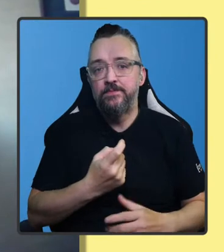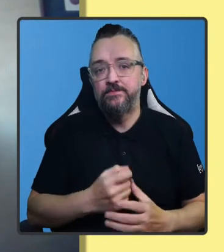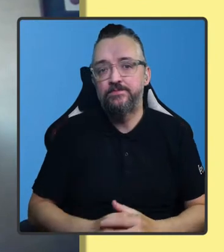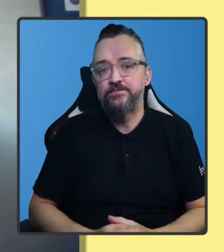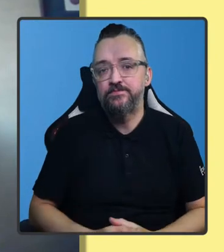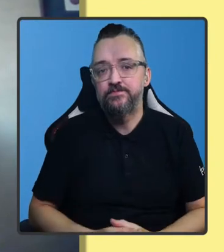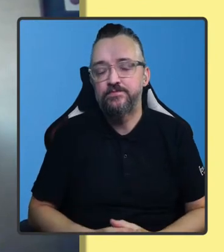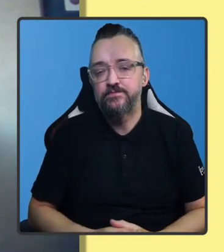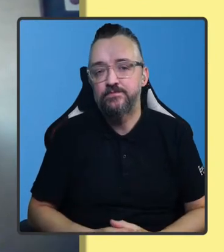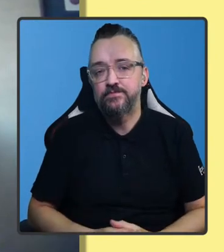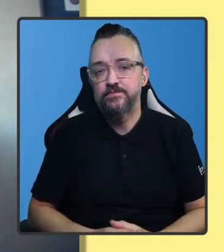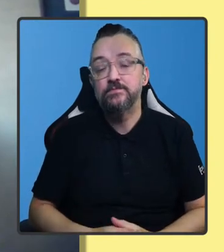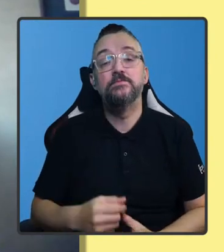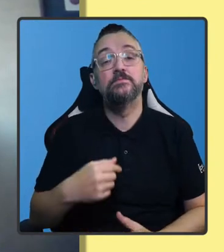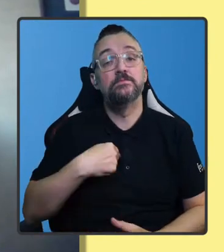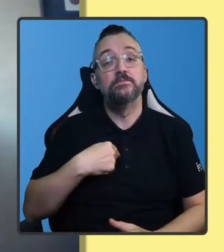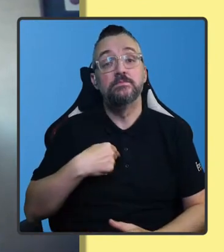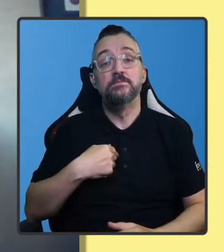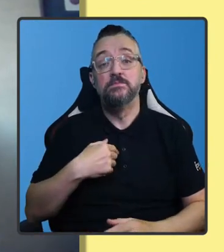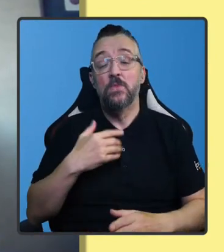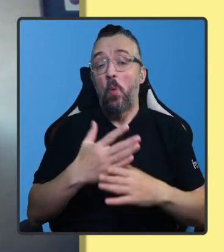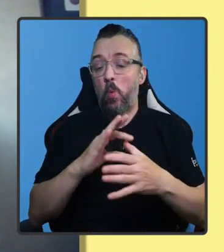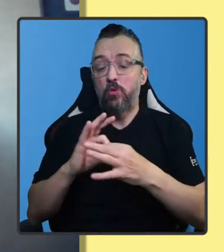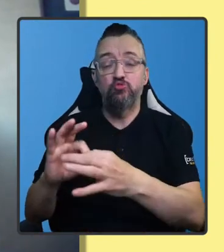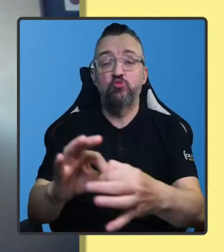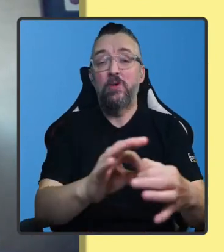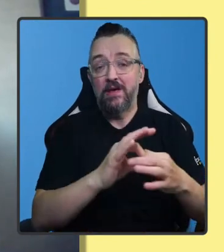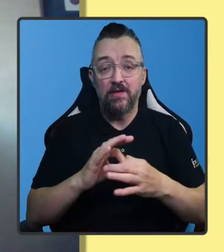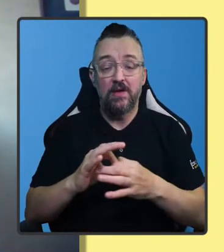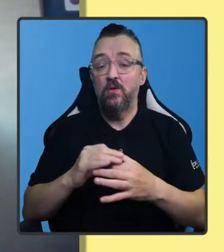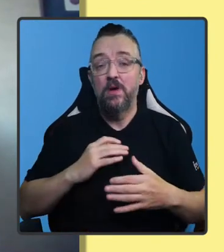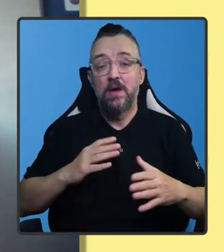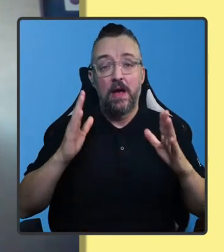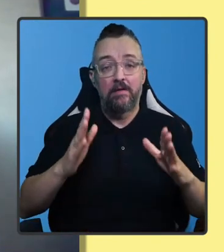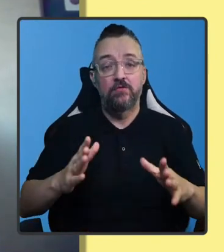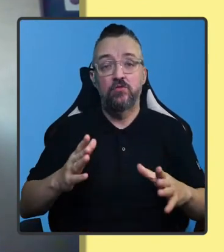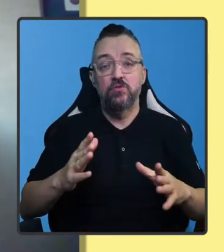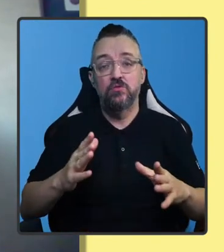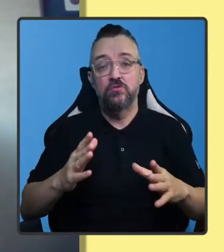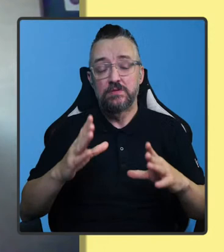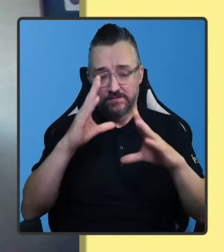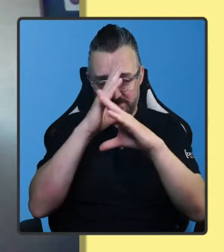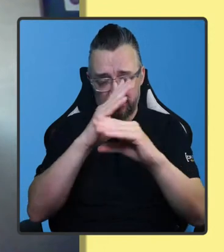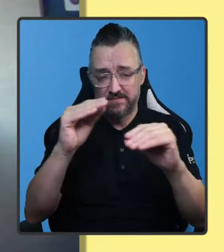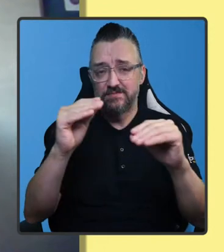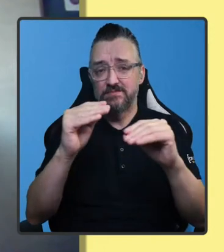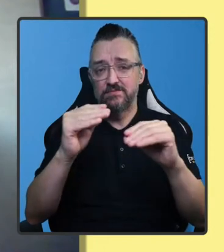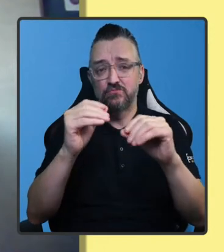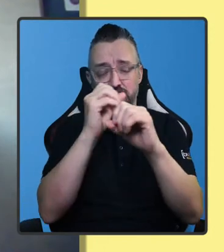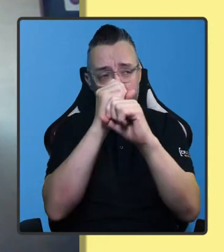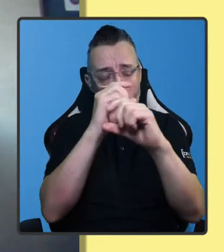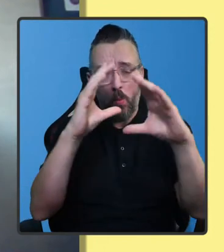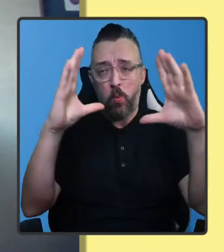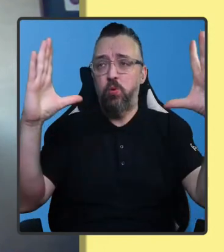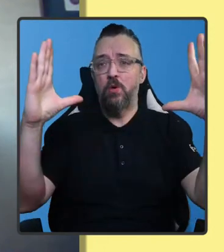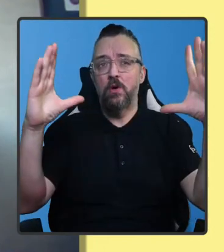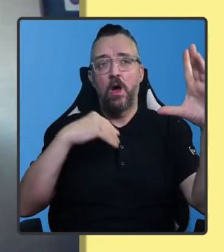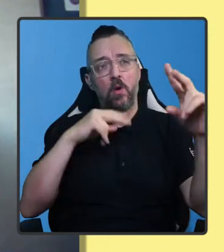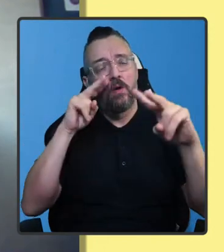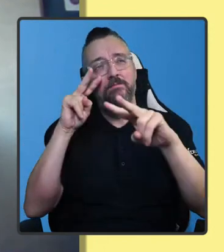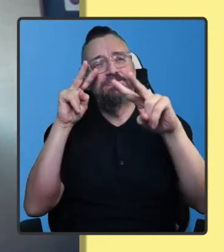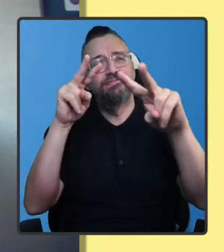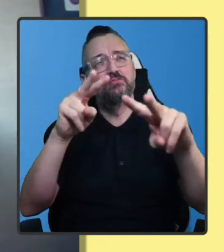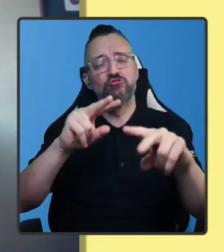Meanwhile, our combined task is clear. We must bring to life our vision of a better, fairer, more sustainable Scotland.